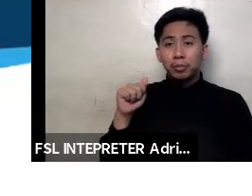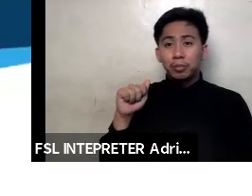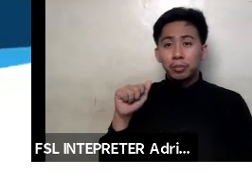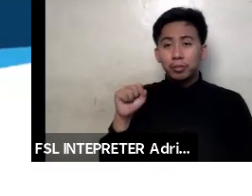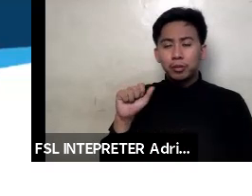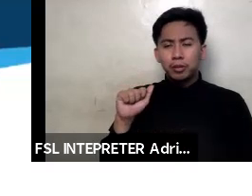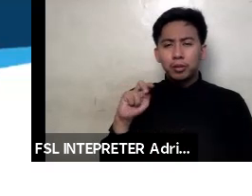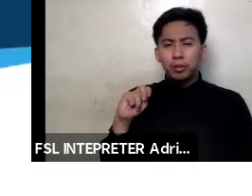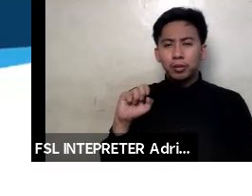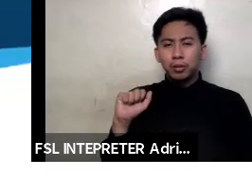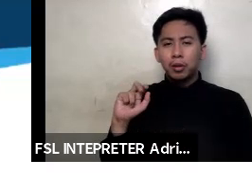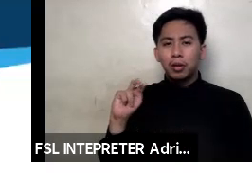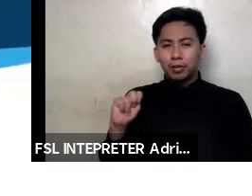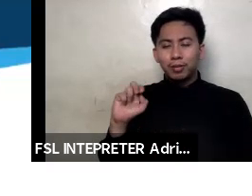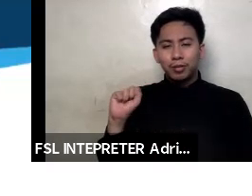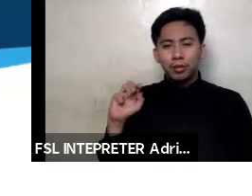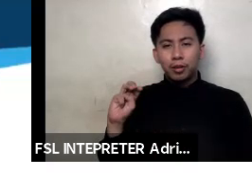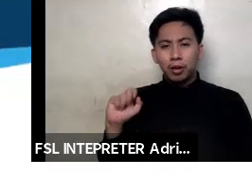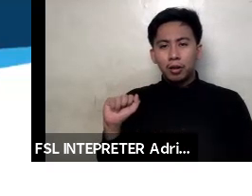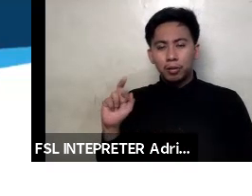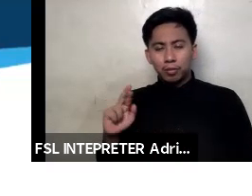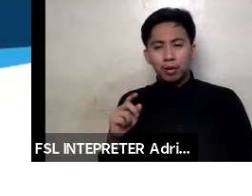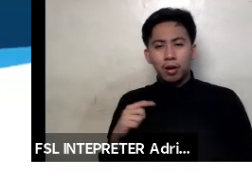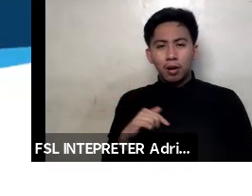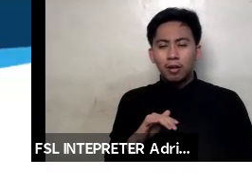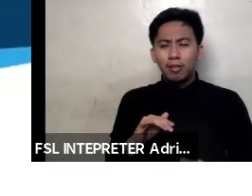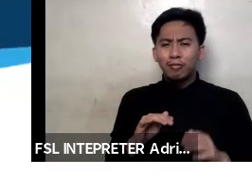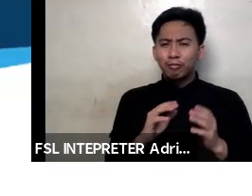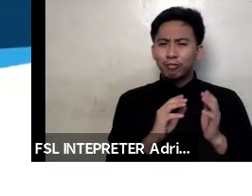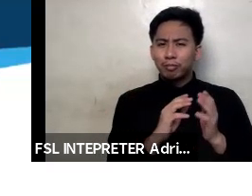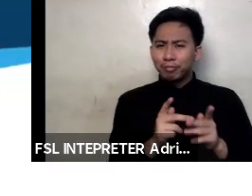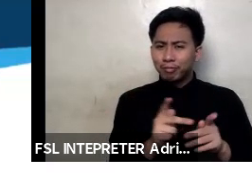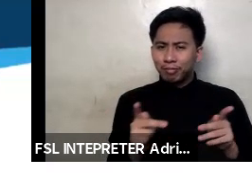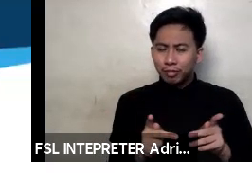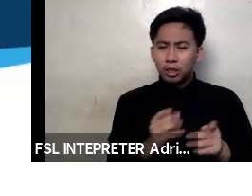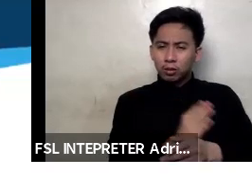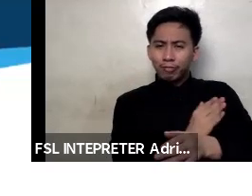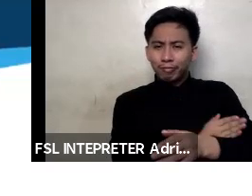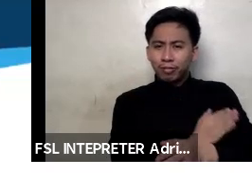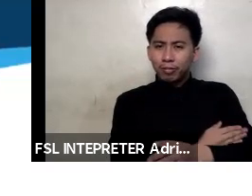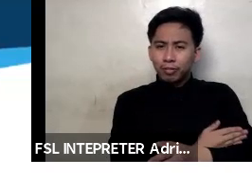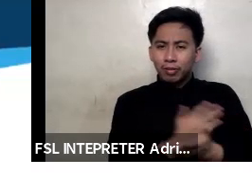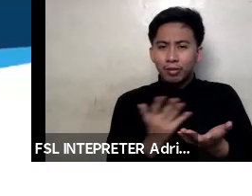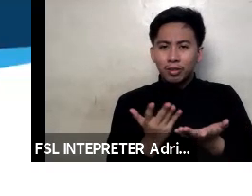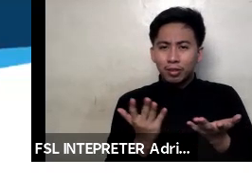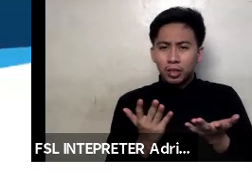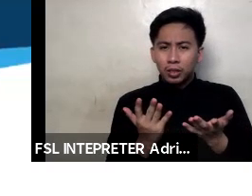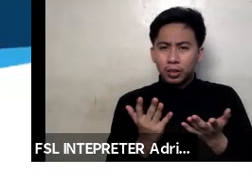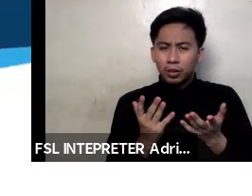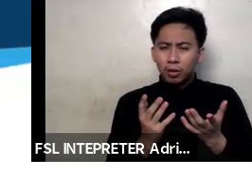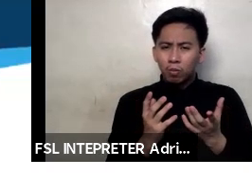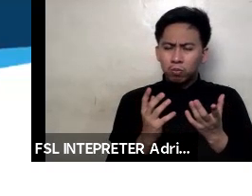Over the years, the nutritional status of our children in municipality shown the gradual improvement from stunting prevalence